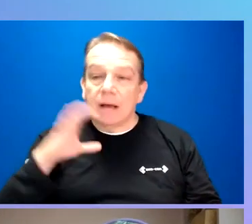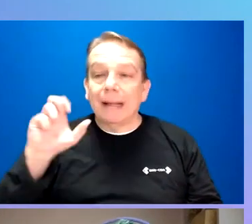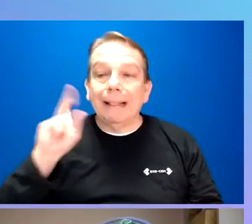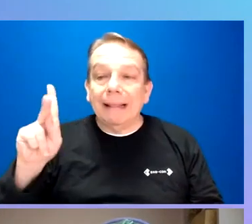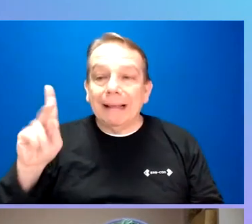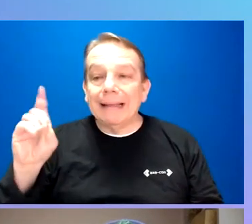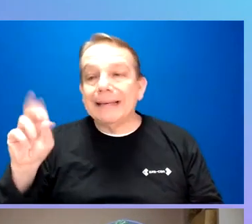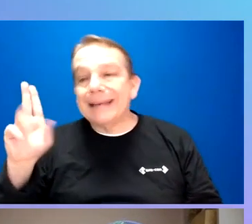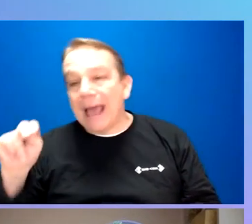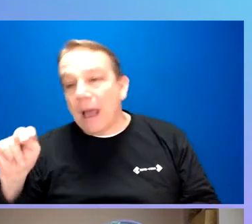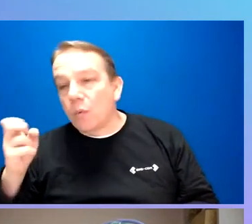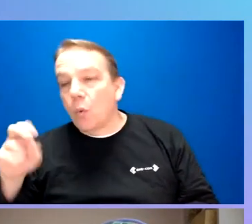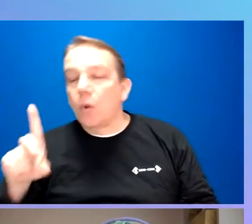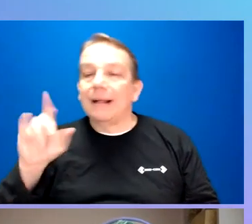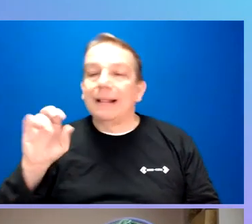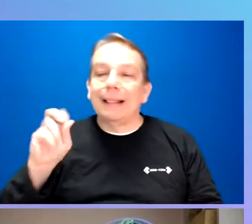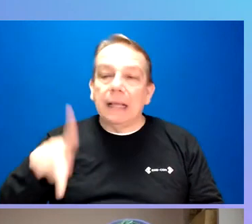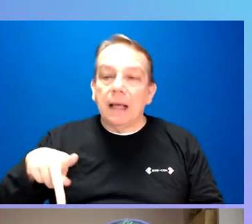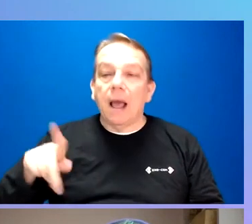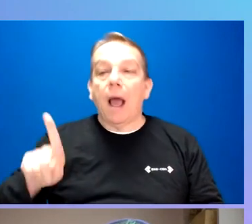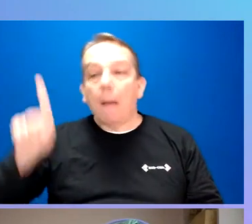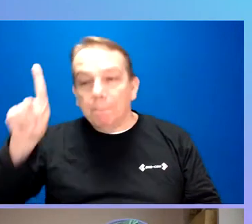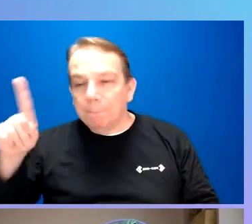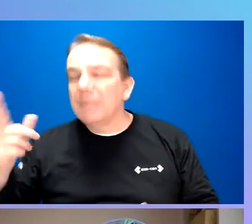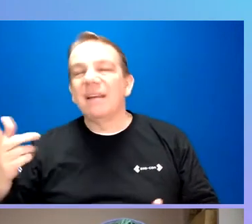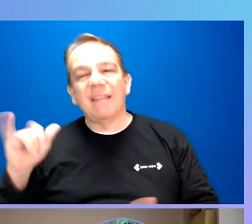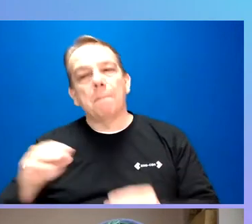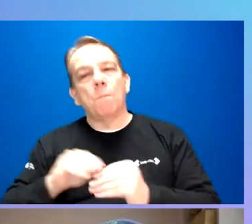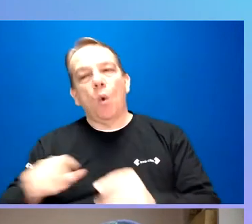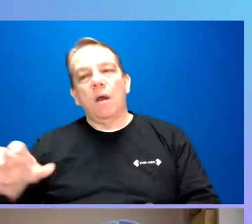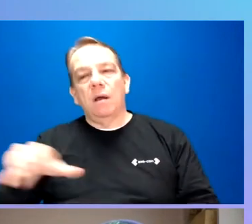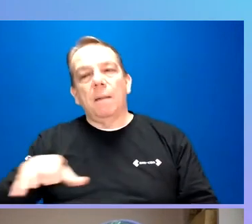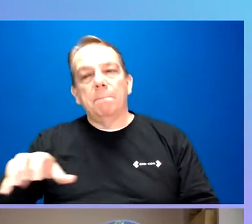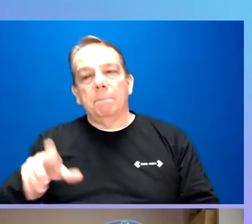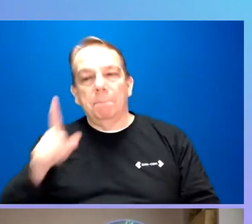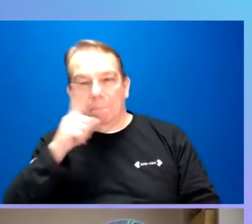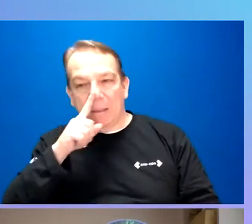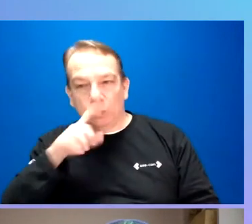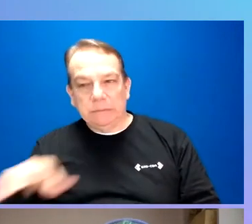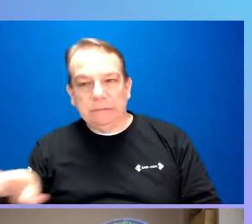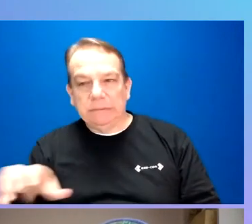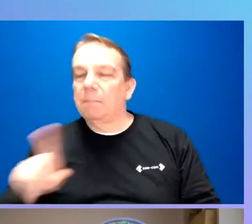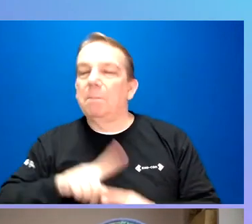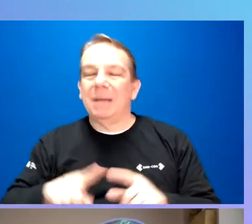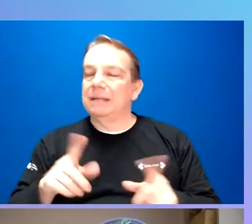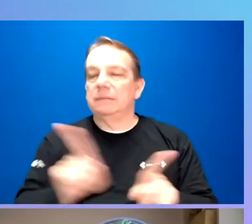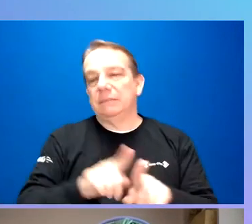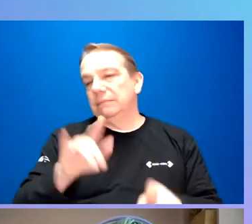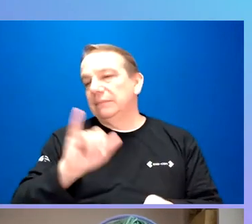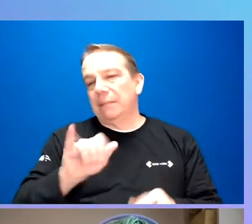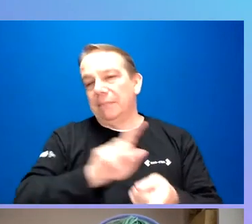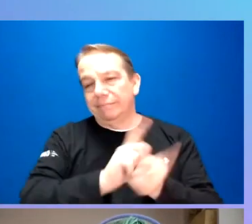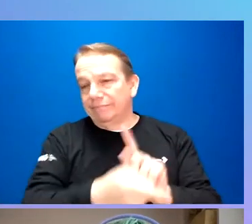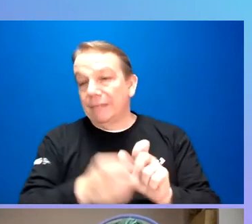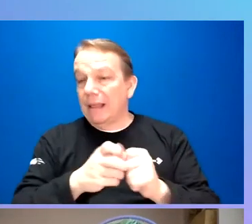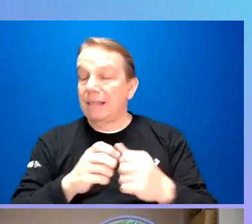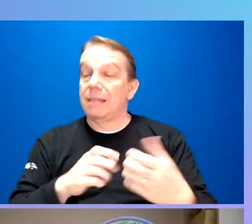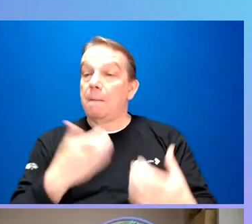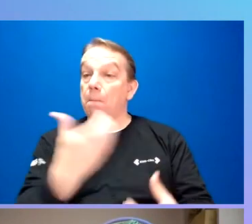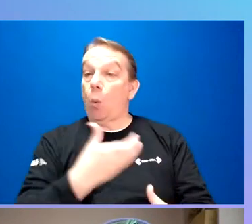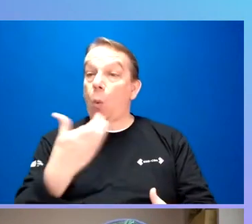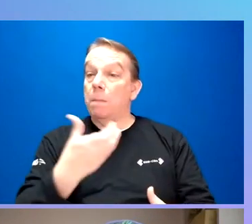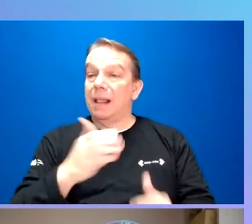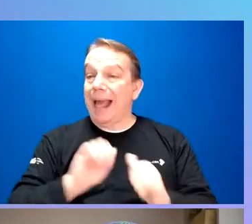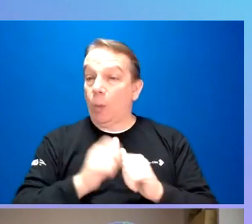events in mobile. It's more of tapping the finger and engaging. But it's very easily to translate that and how that